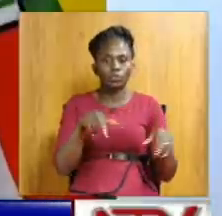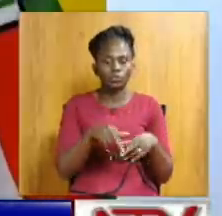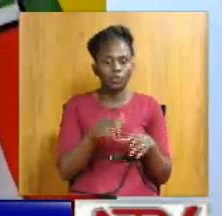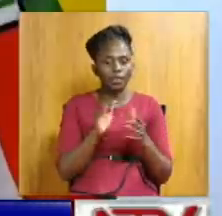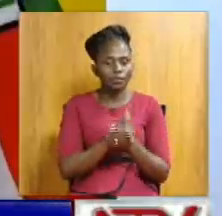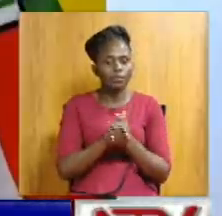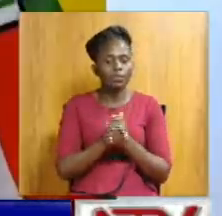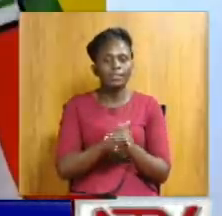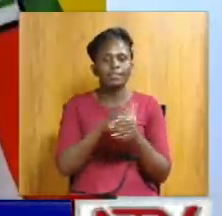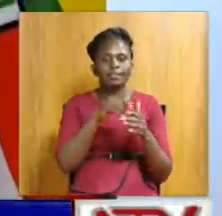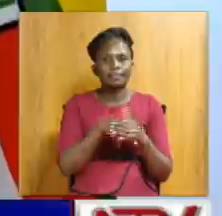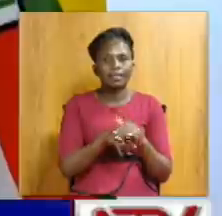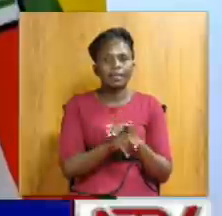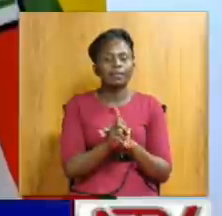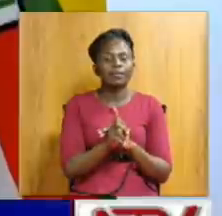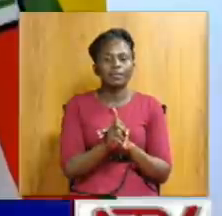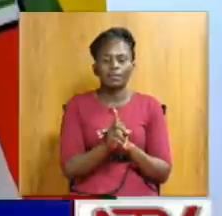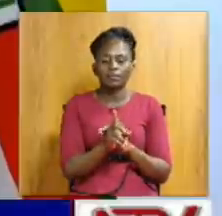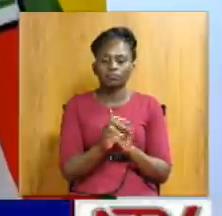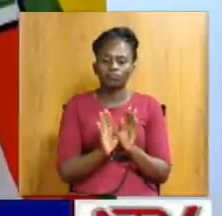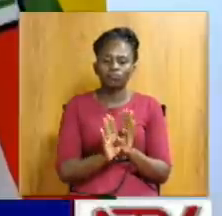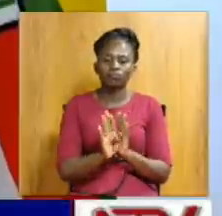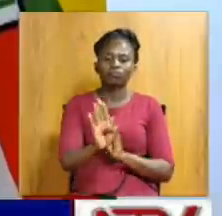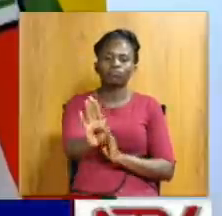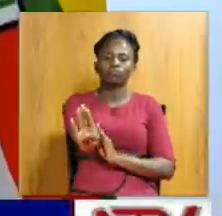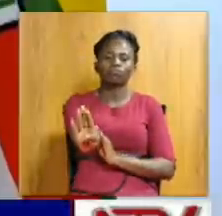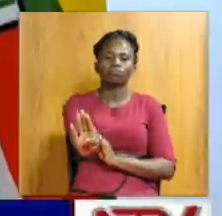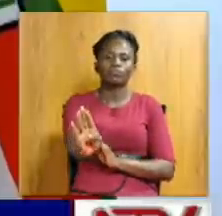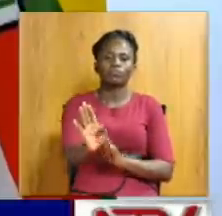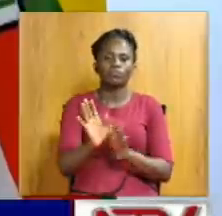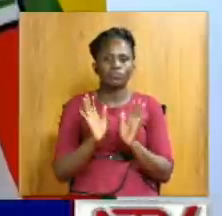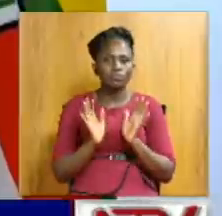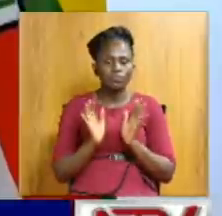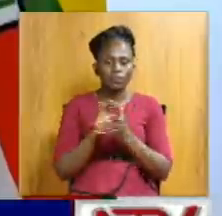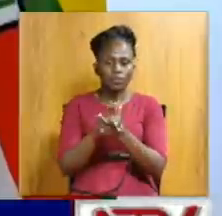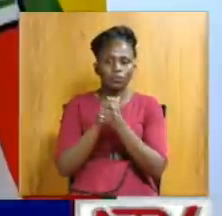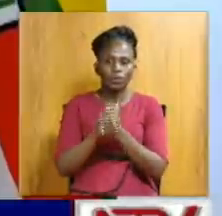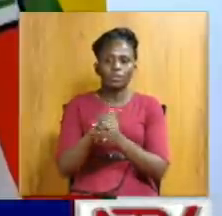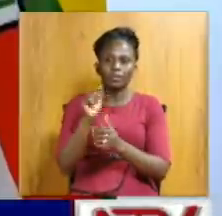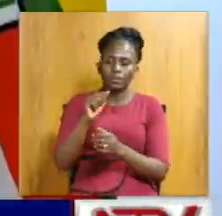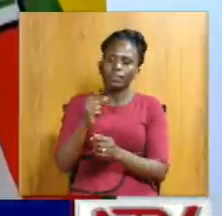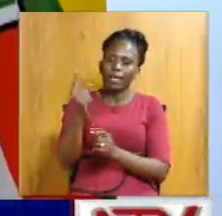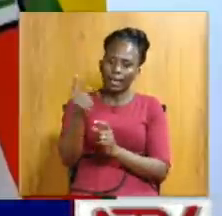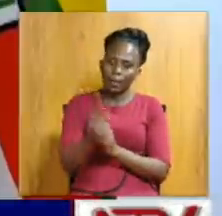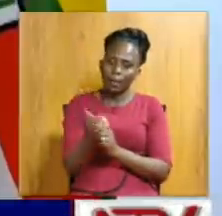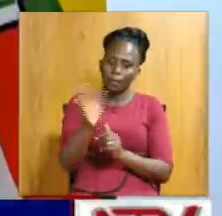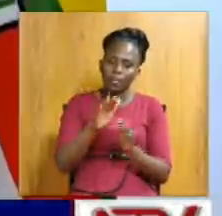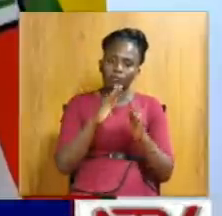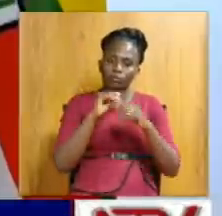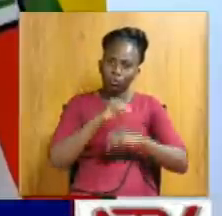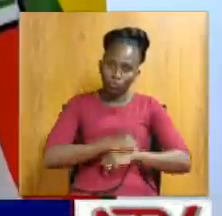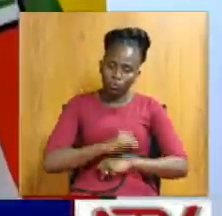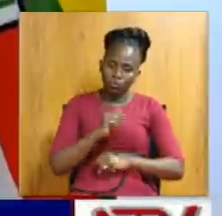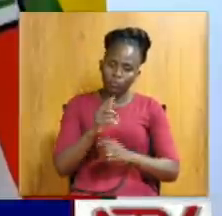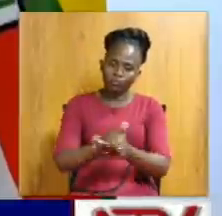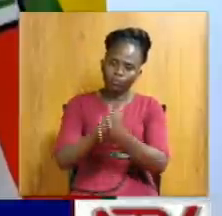Greet them at a safe distance from you when they come back from school.